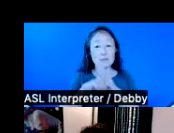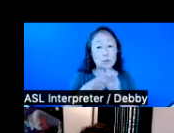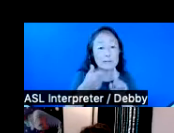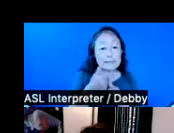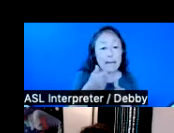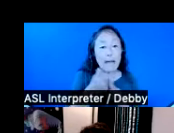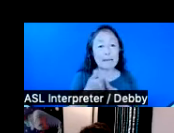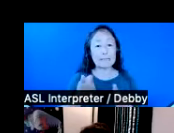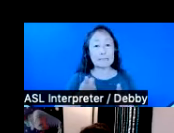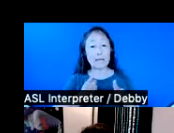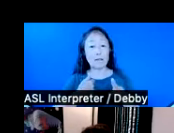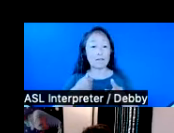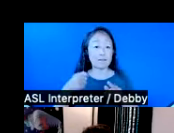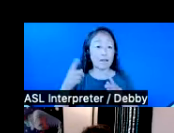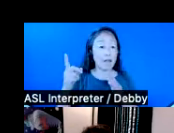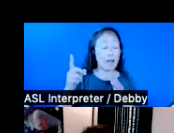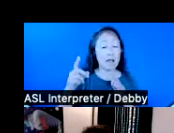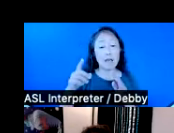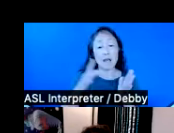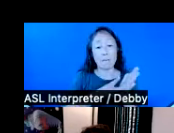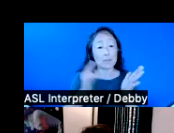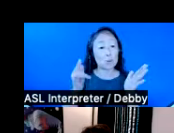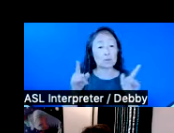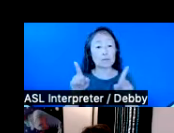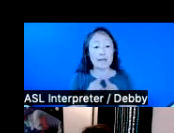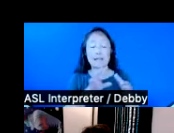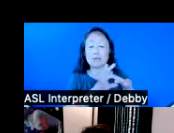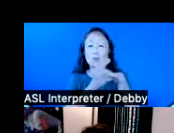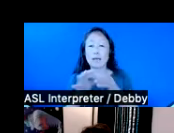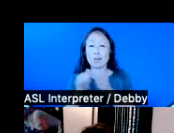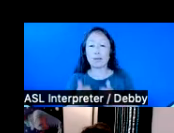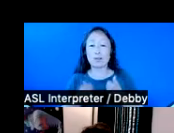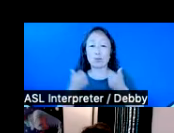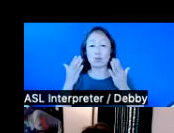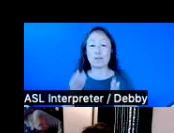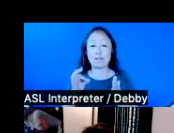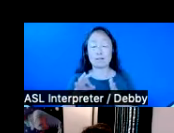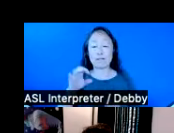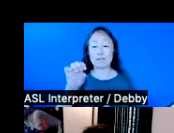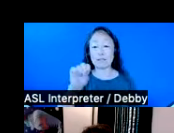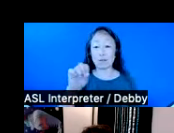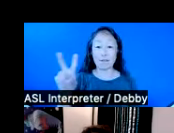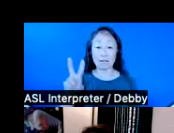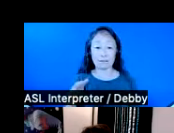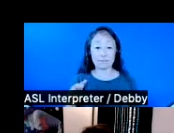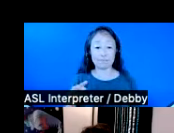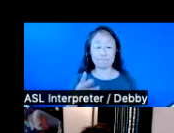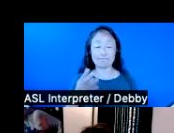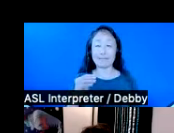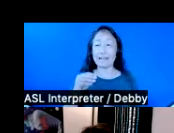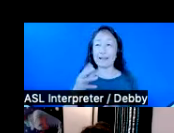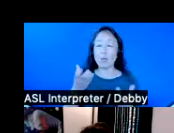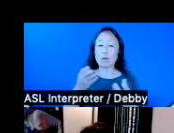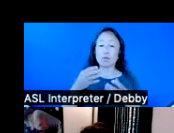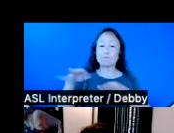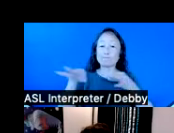sexual violence, and kind of give you some ideas on when to know